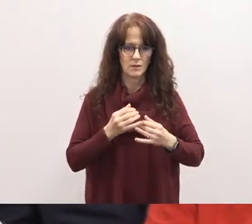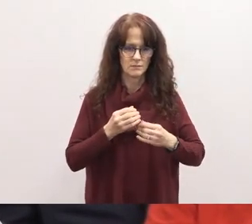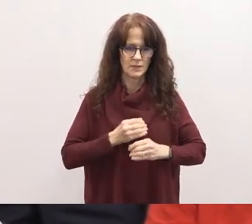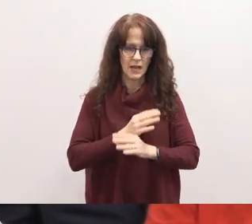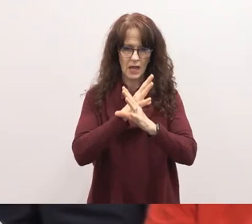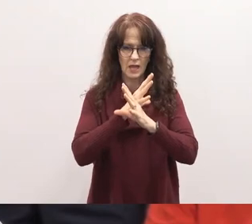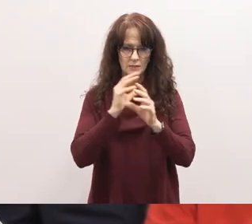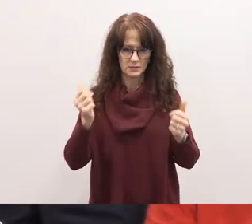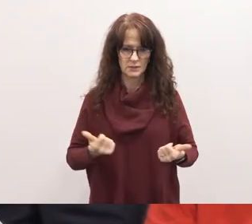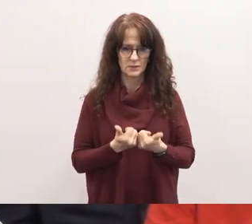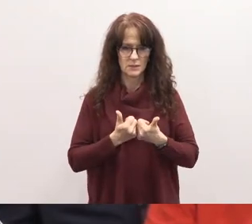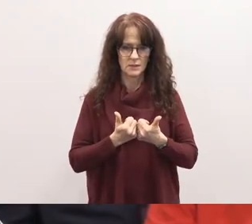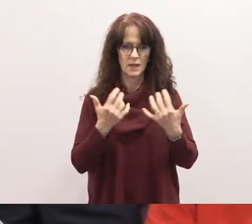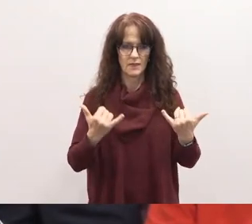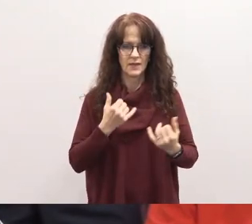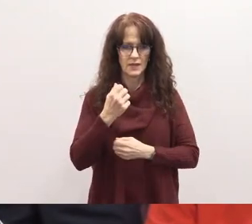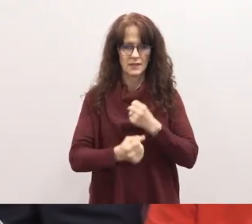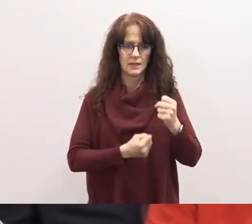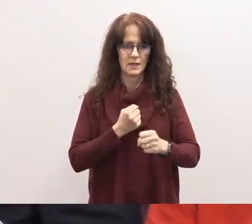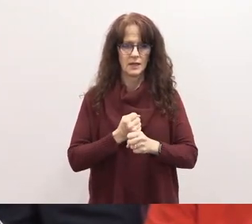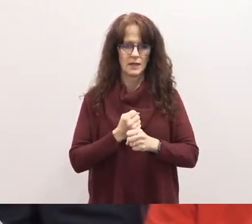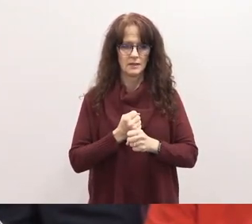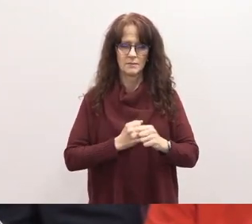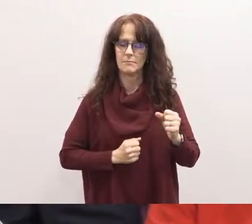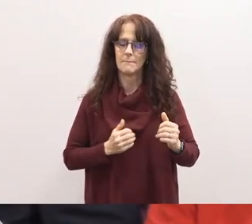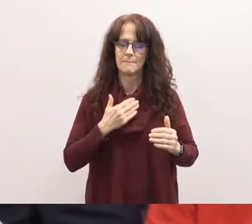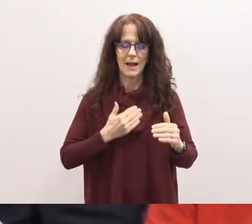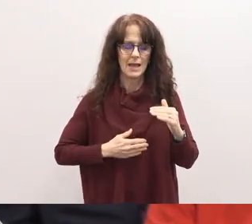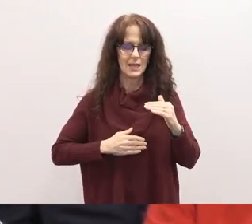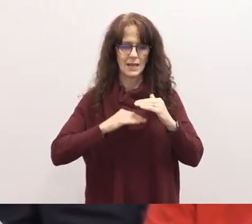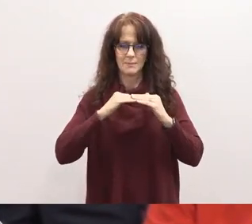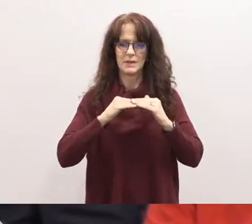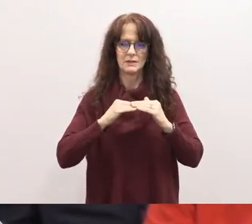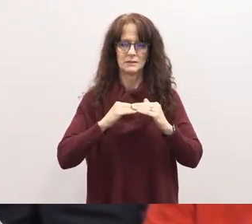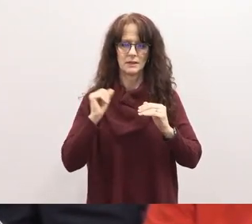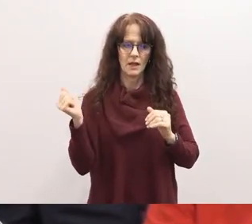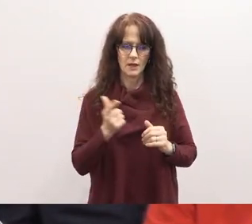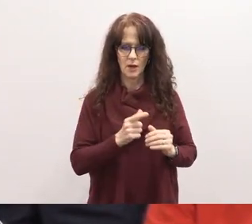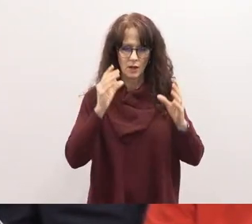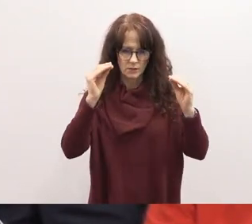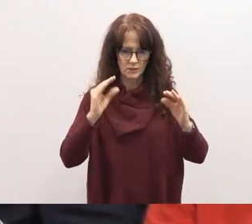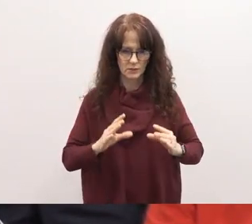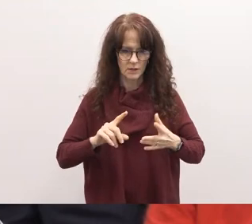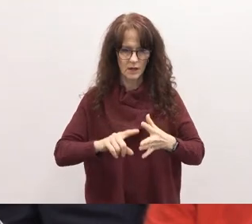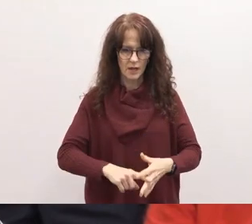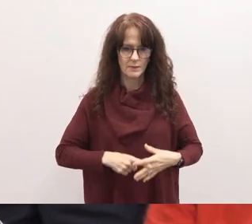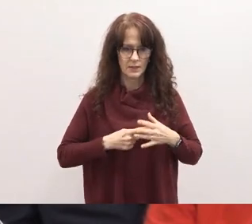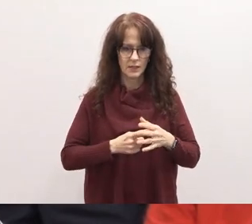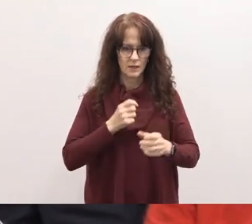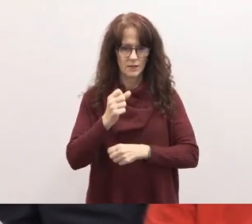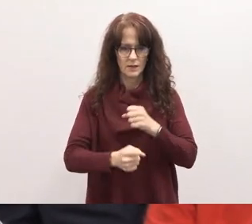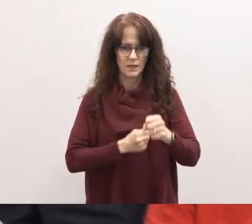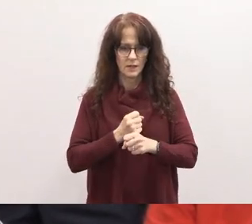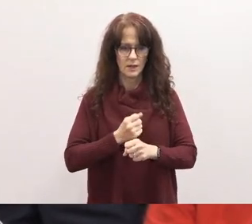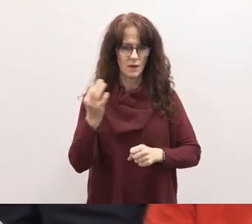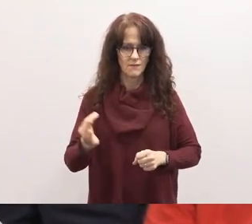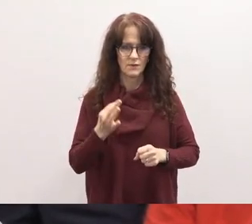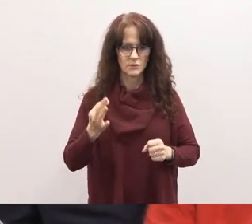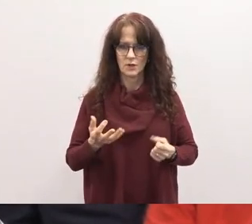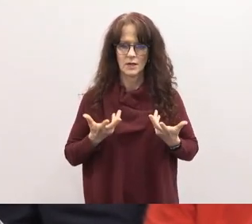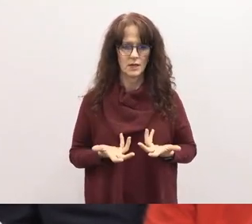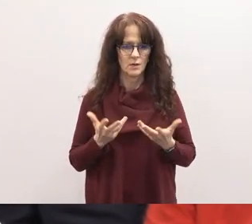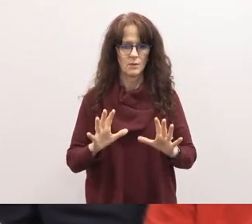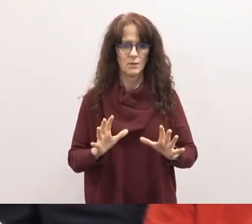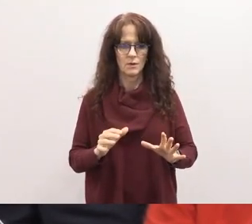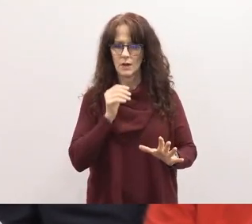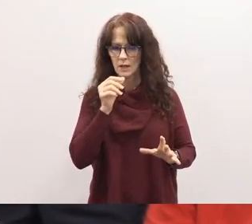challenging, but this year, by far, has pushed me to my limits. Like all kindergarten teachers, I had to begin the year with furniture I did not want and